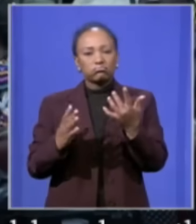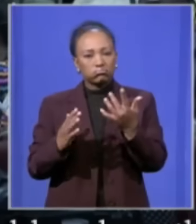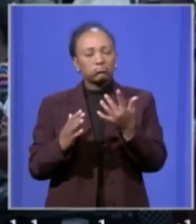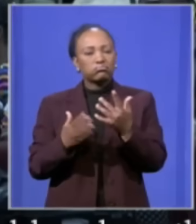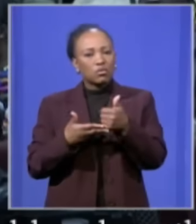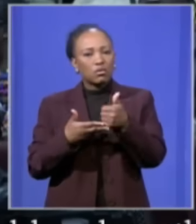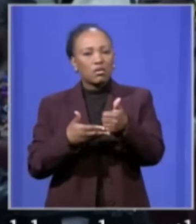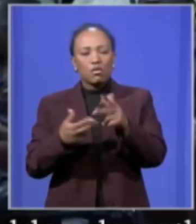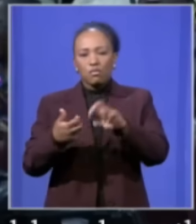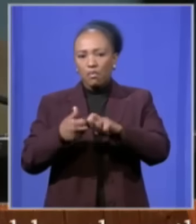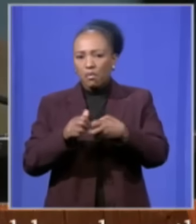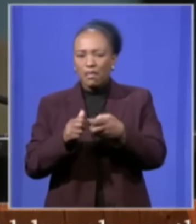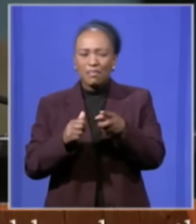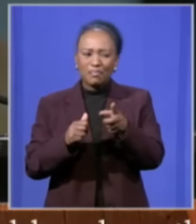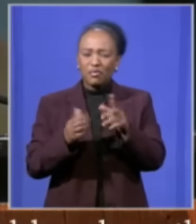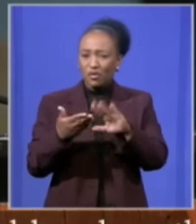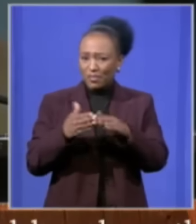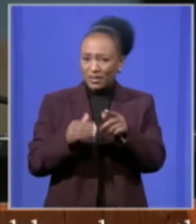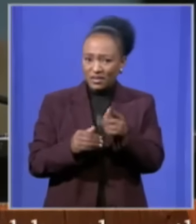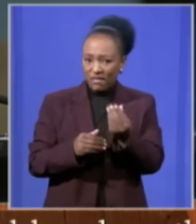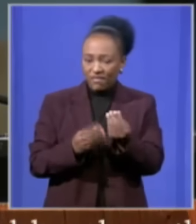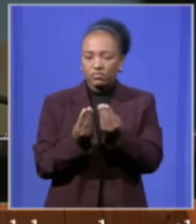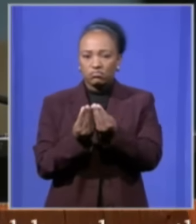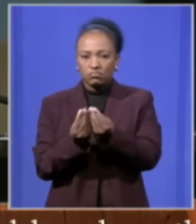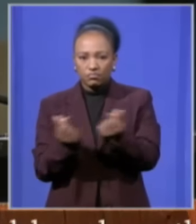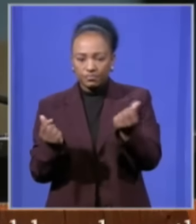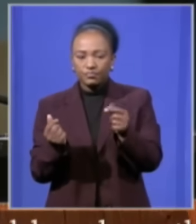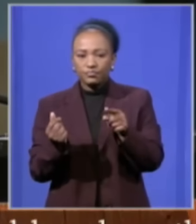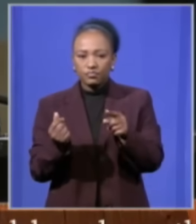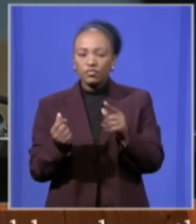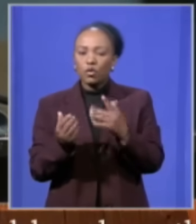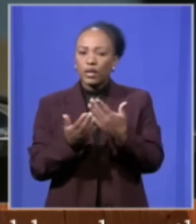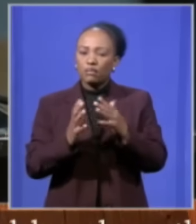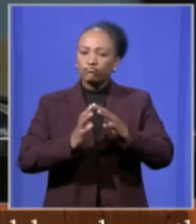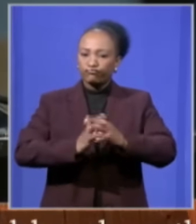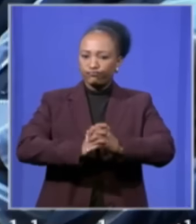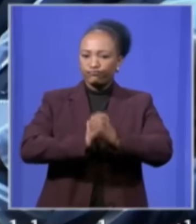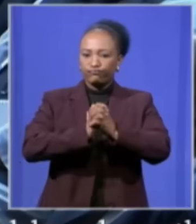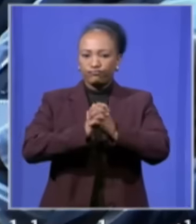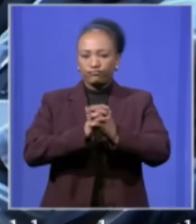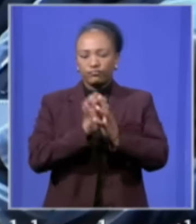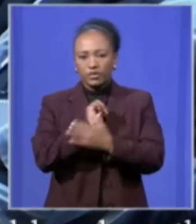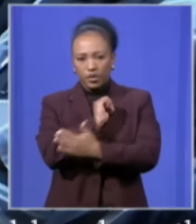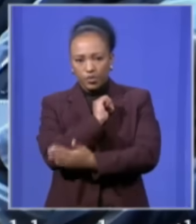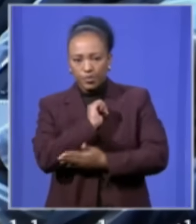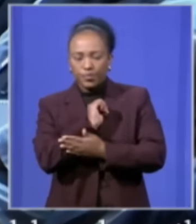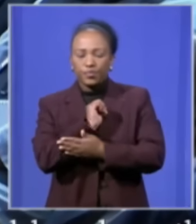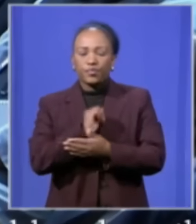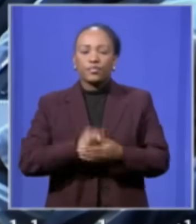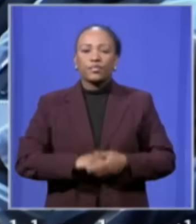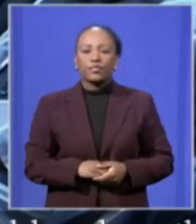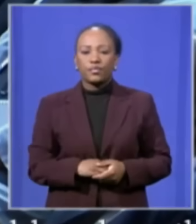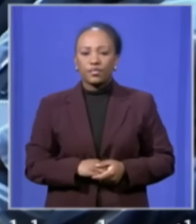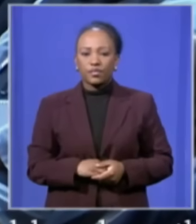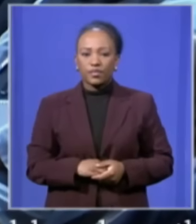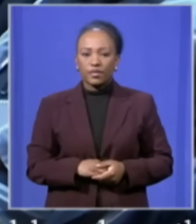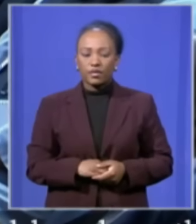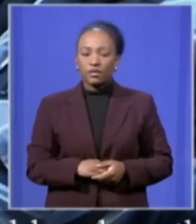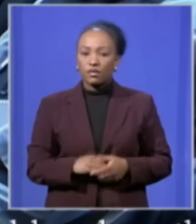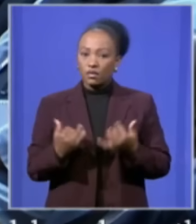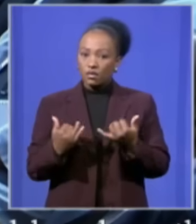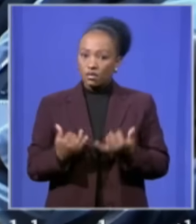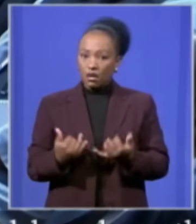mathata ao badudi ba lebanwego ko ona le go leka go bopa botee ka nageng. We are meeting at a time of